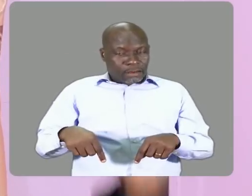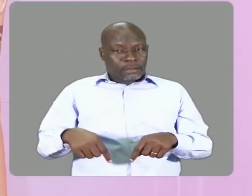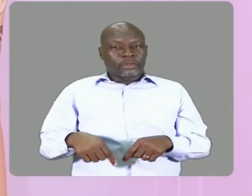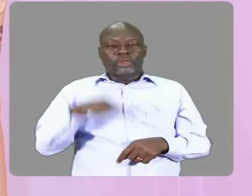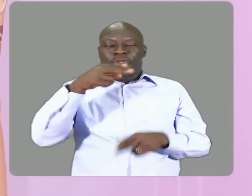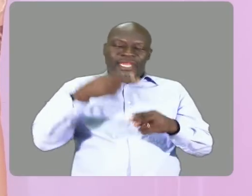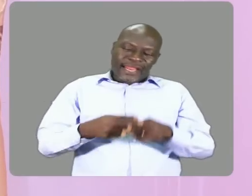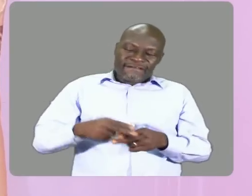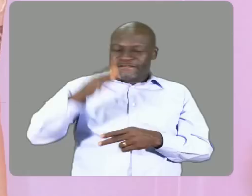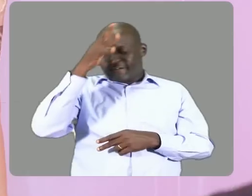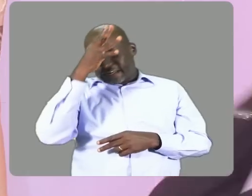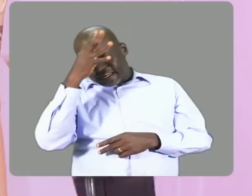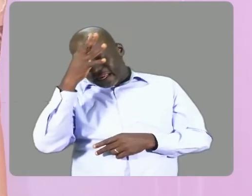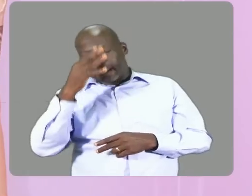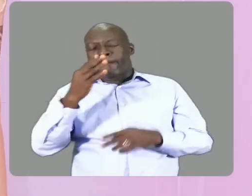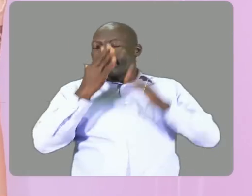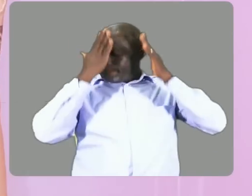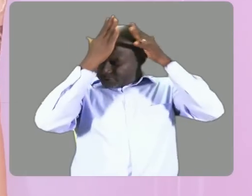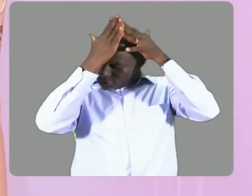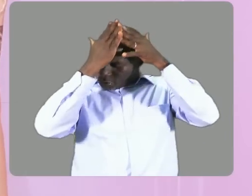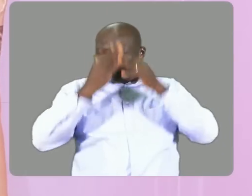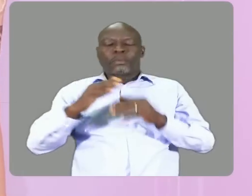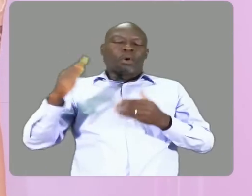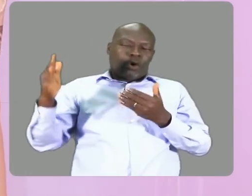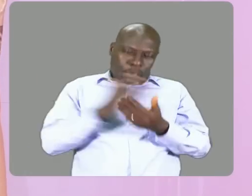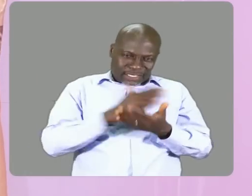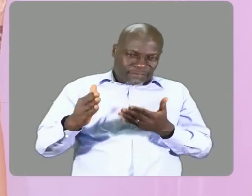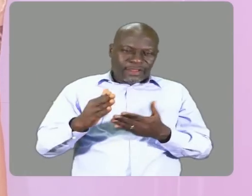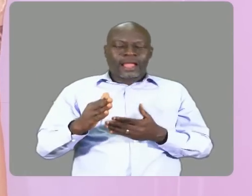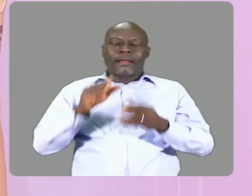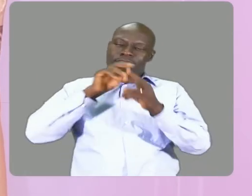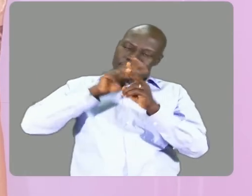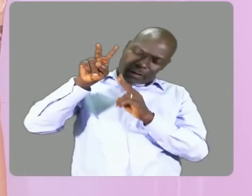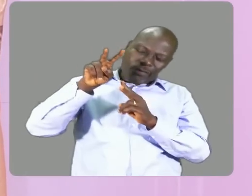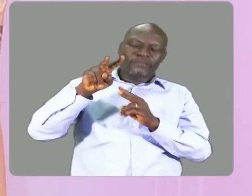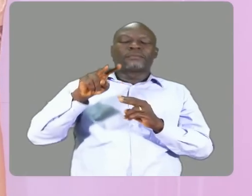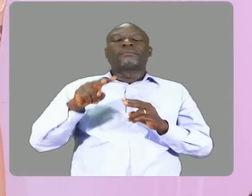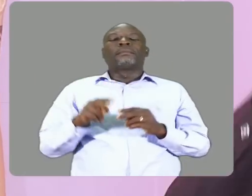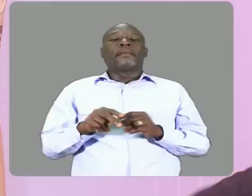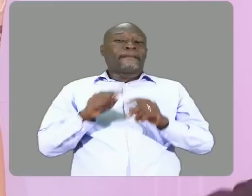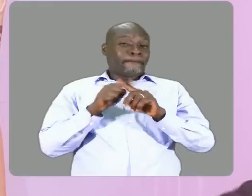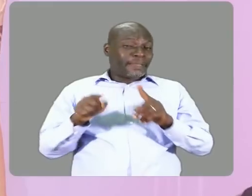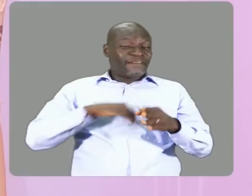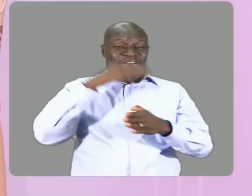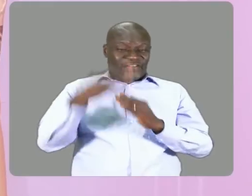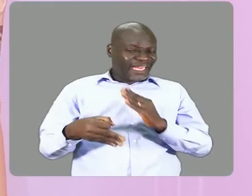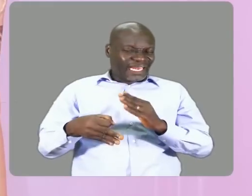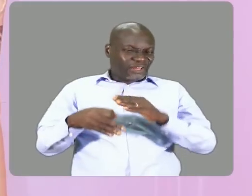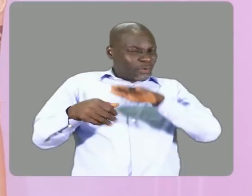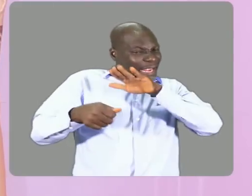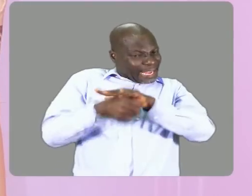o papa ye be fra o bishop ye be fra o prof na u she esumu